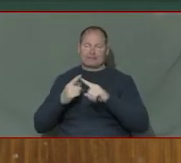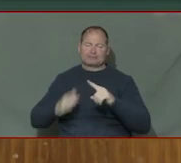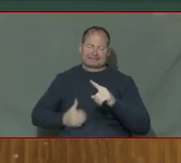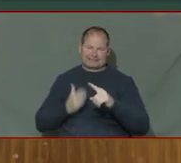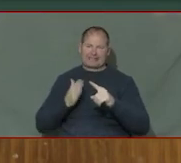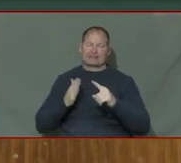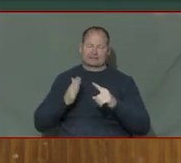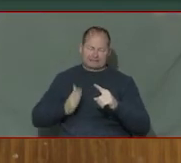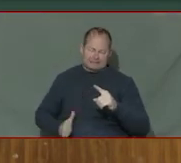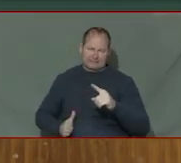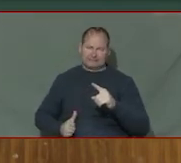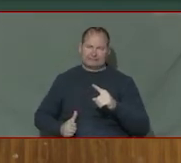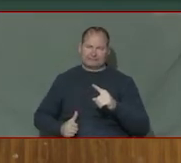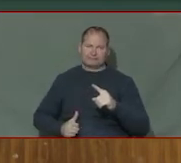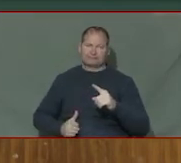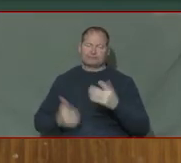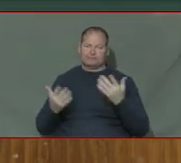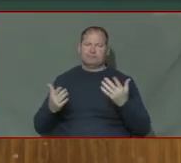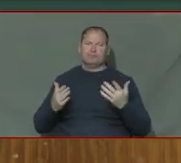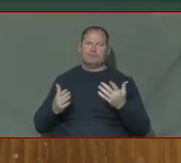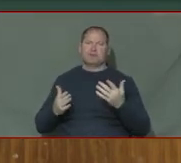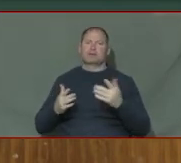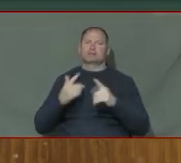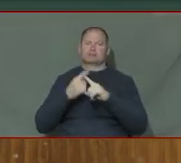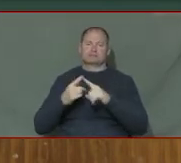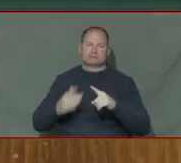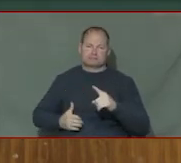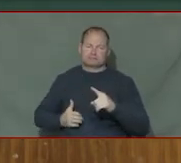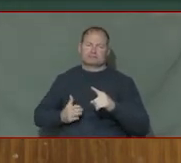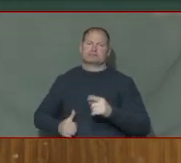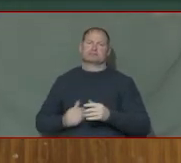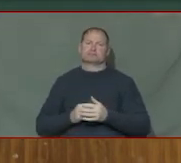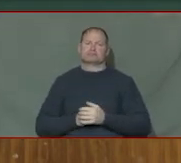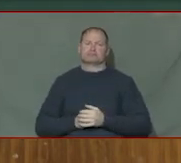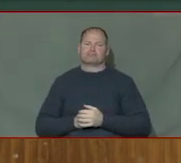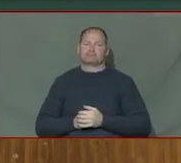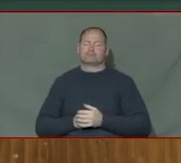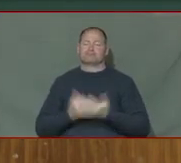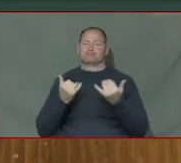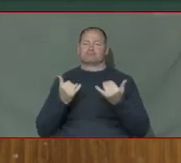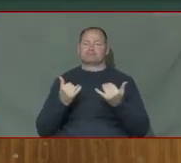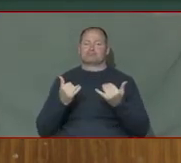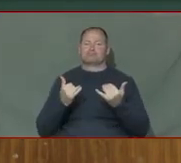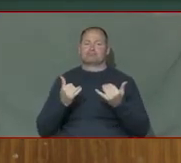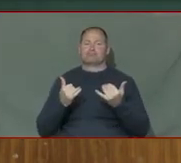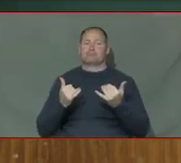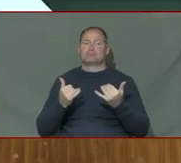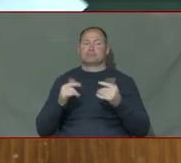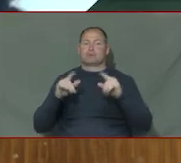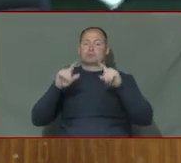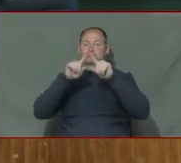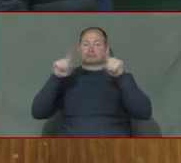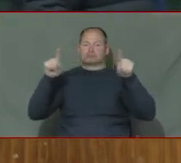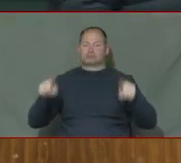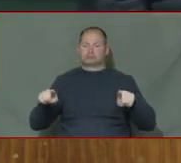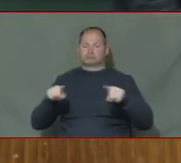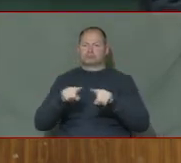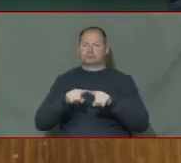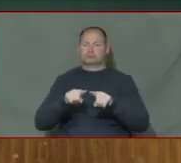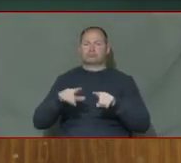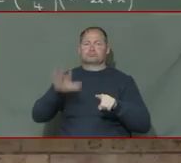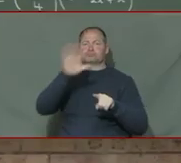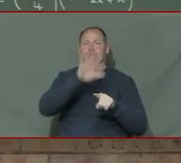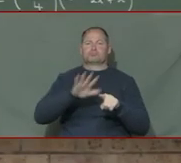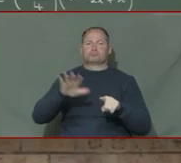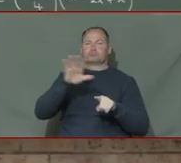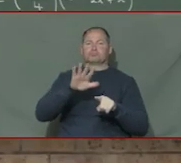is also a side. So it's side cubed. In this case, the surface area of a cube, it's twice the area of